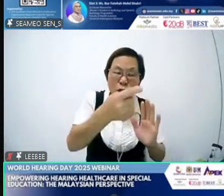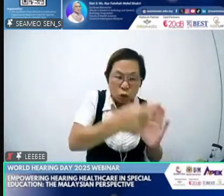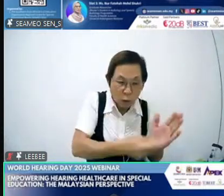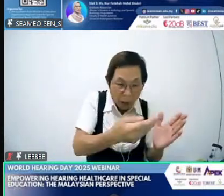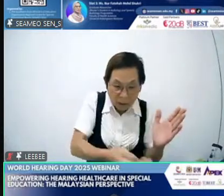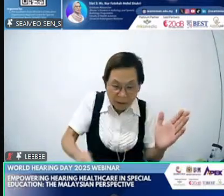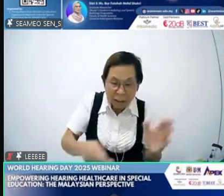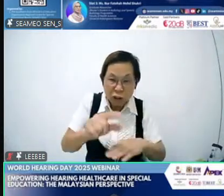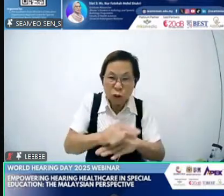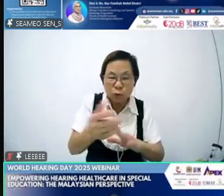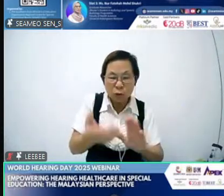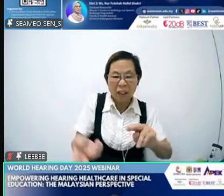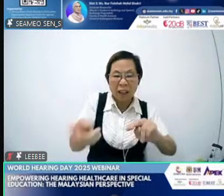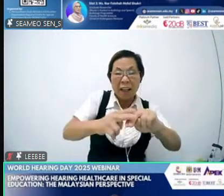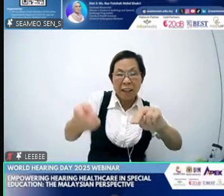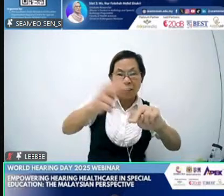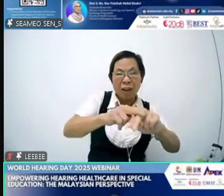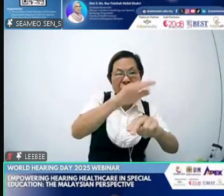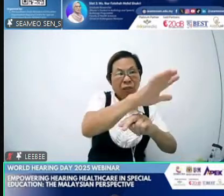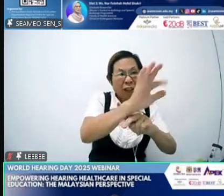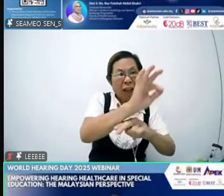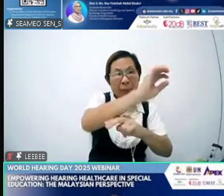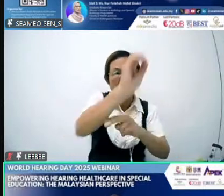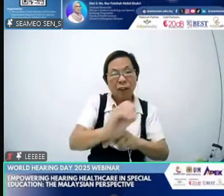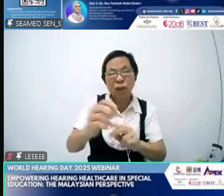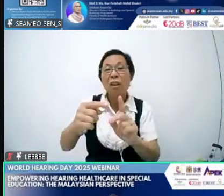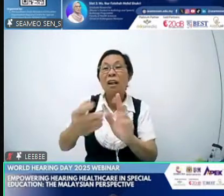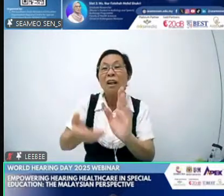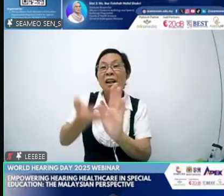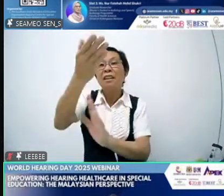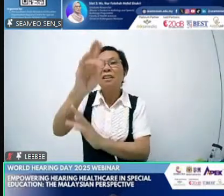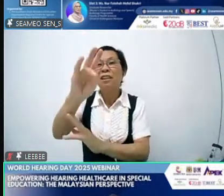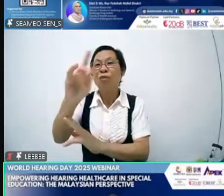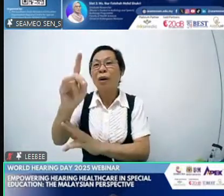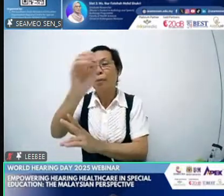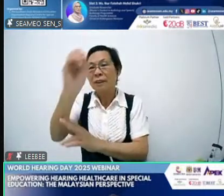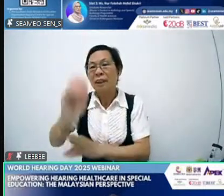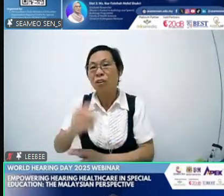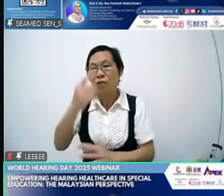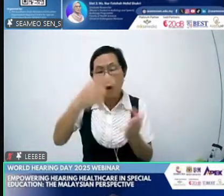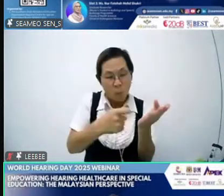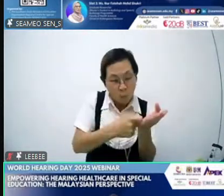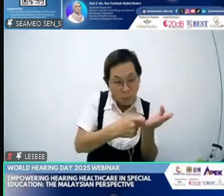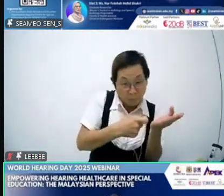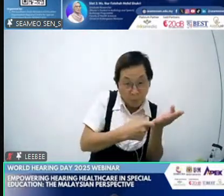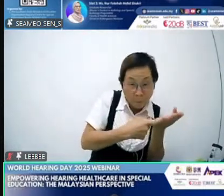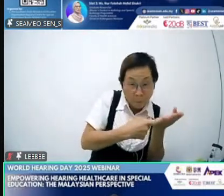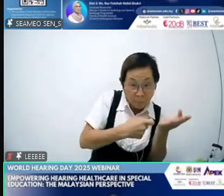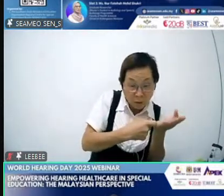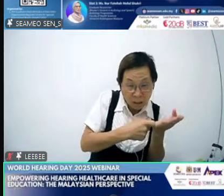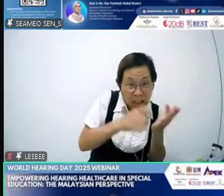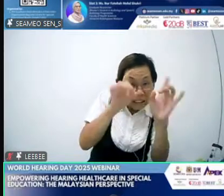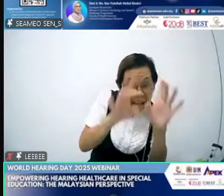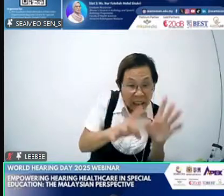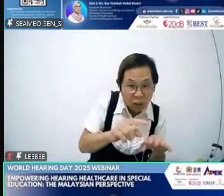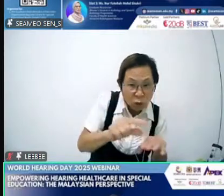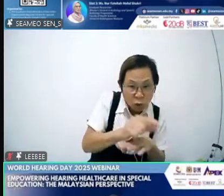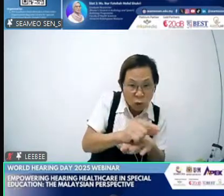59% to 71%. For battery tester, its use rose